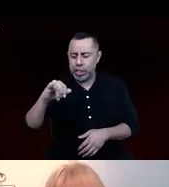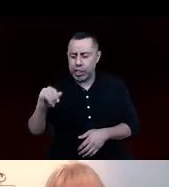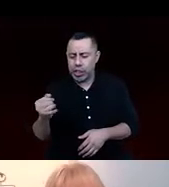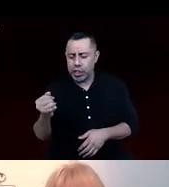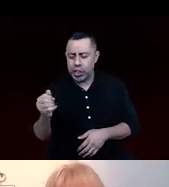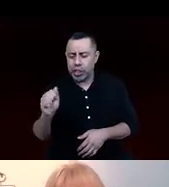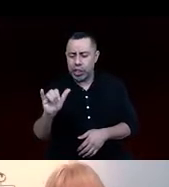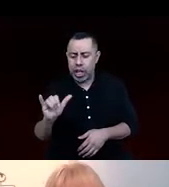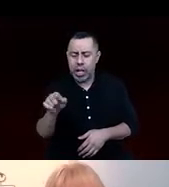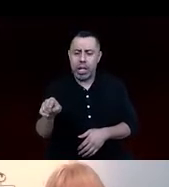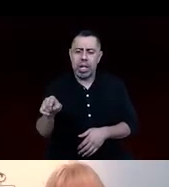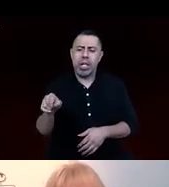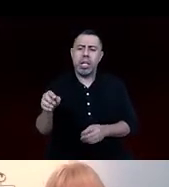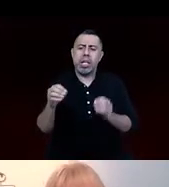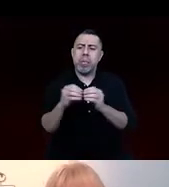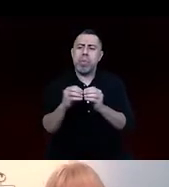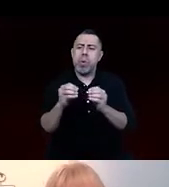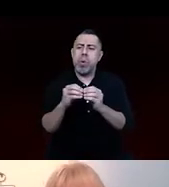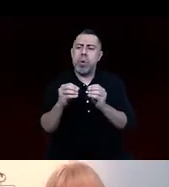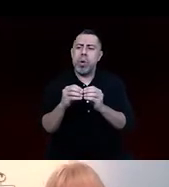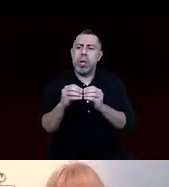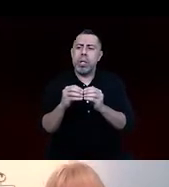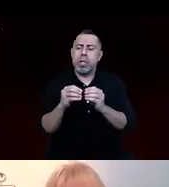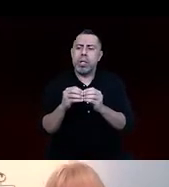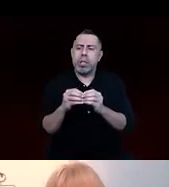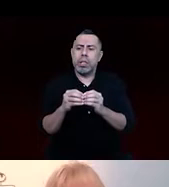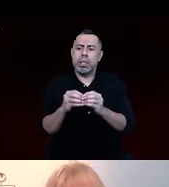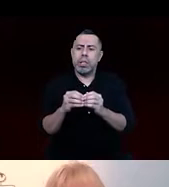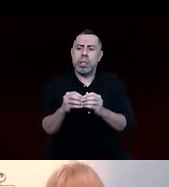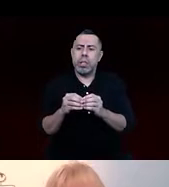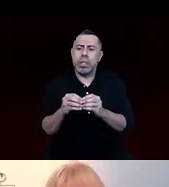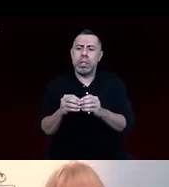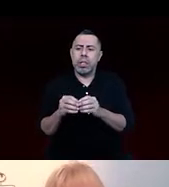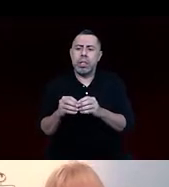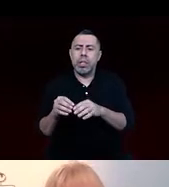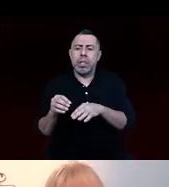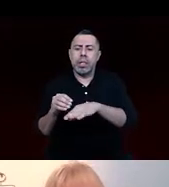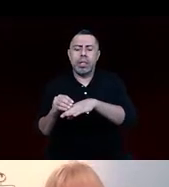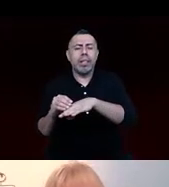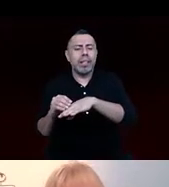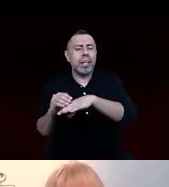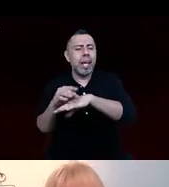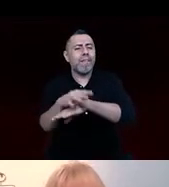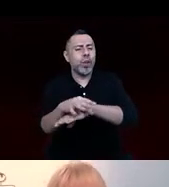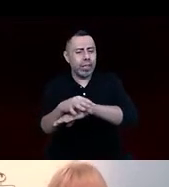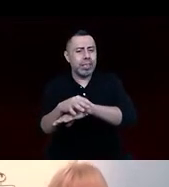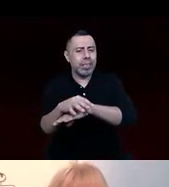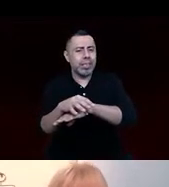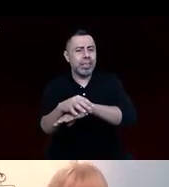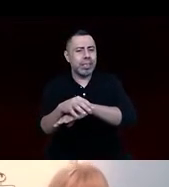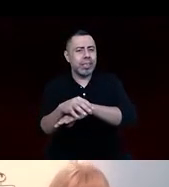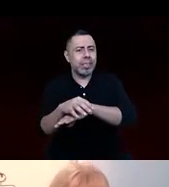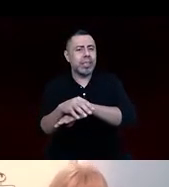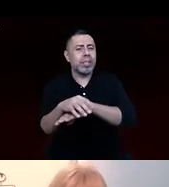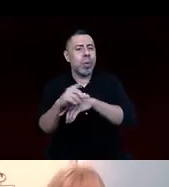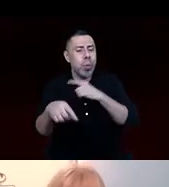is more influential in talking to